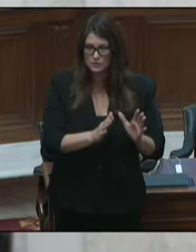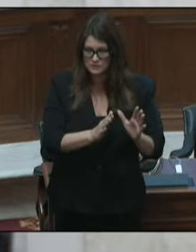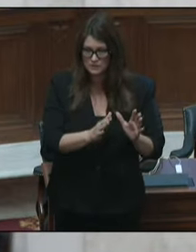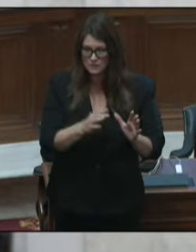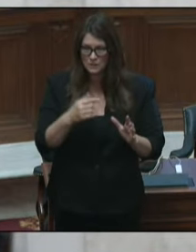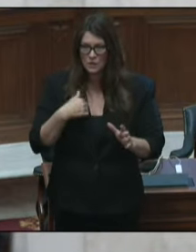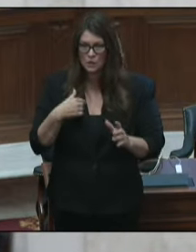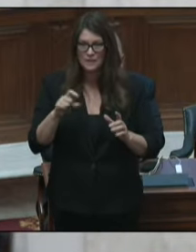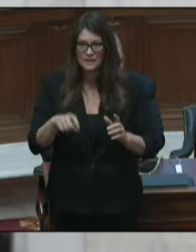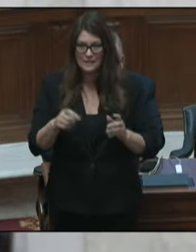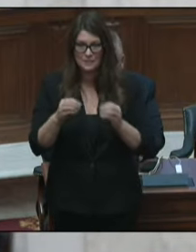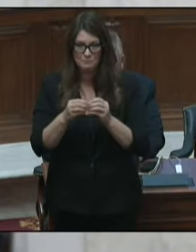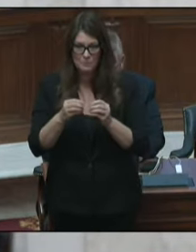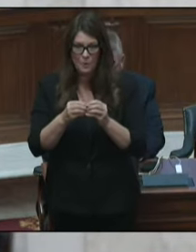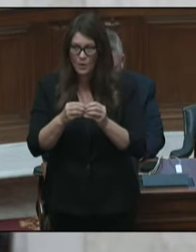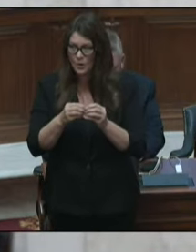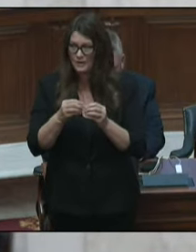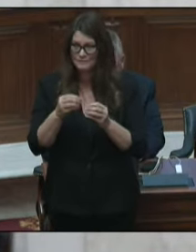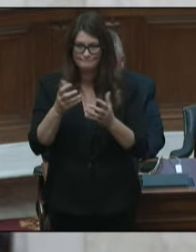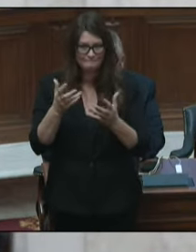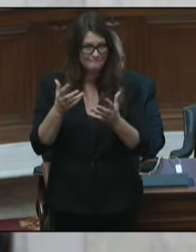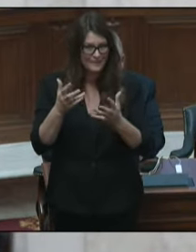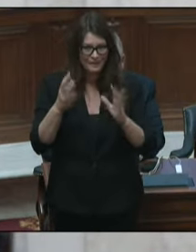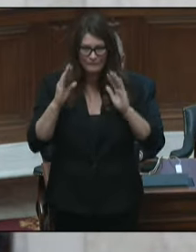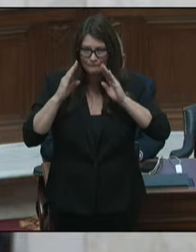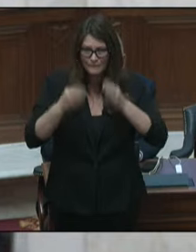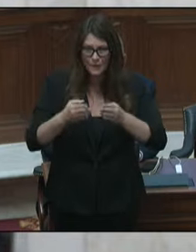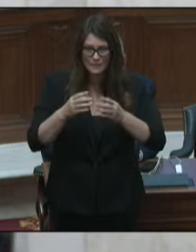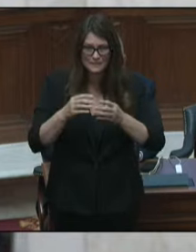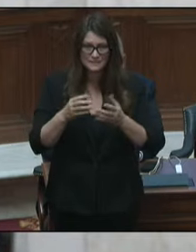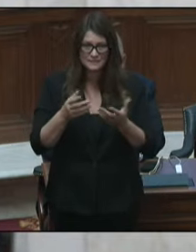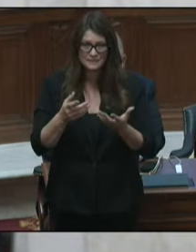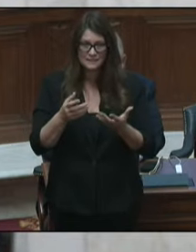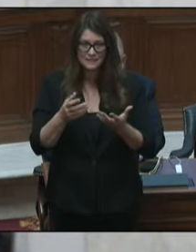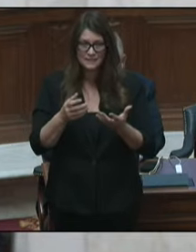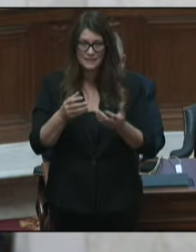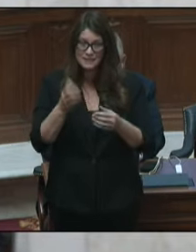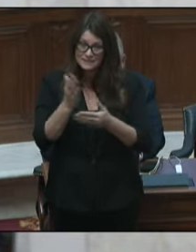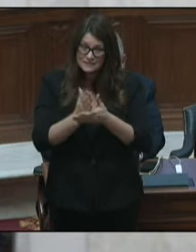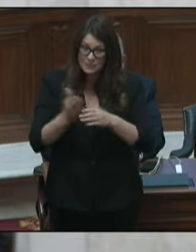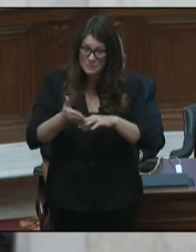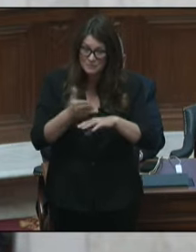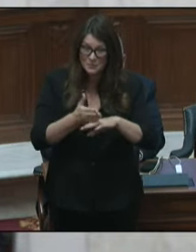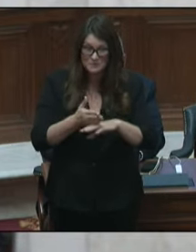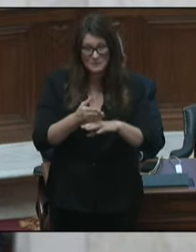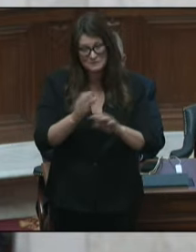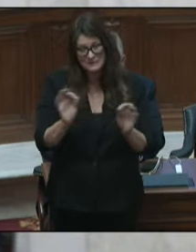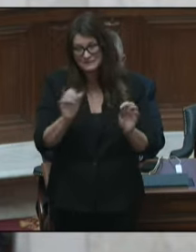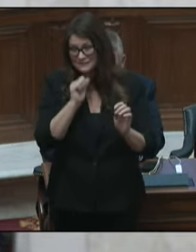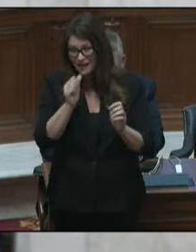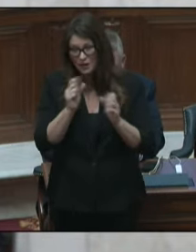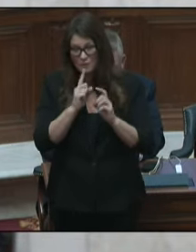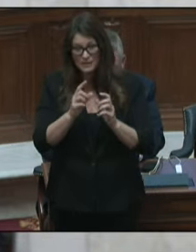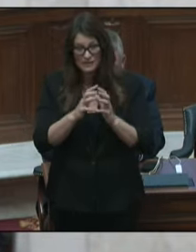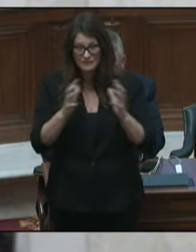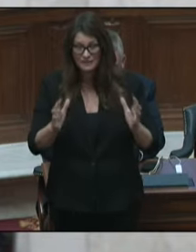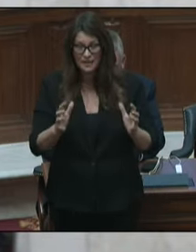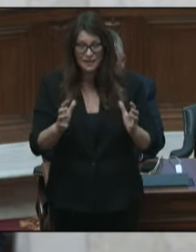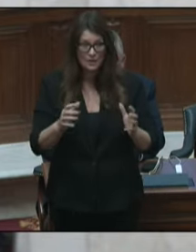more dollars. There's been real improvement made. You know, we've gone from vacancy numbers